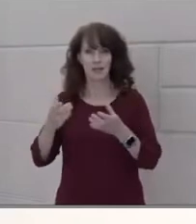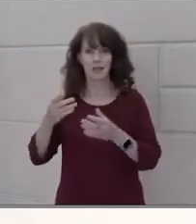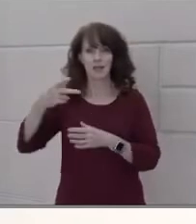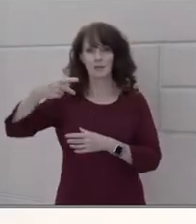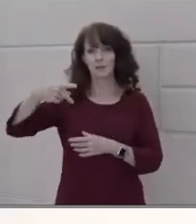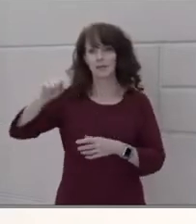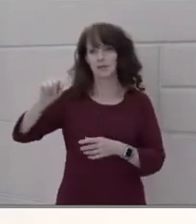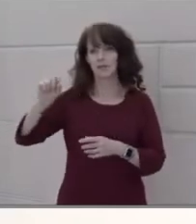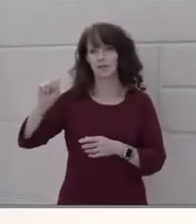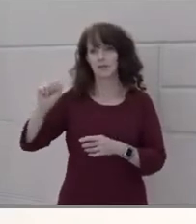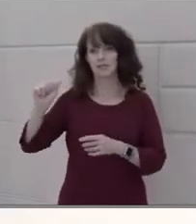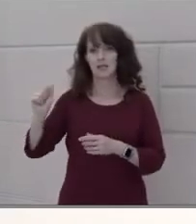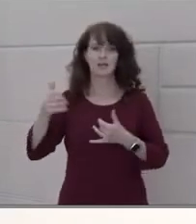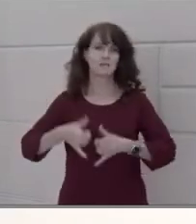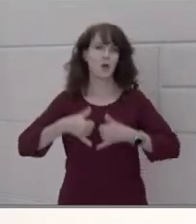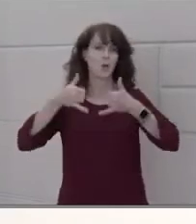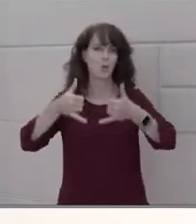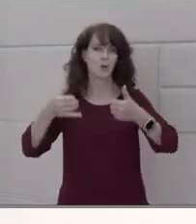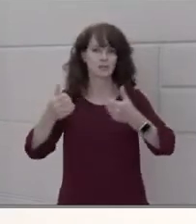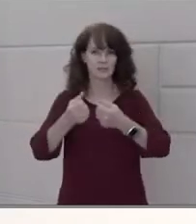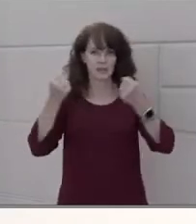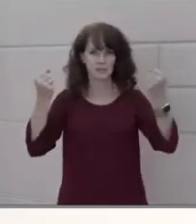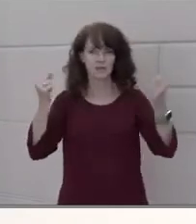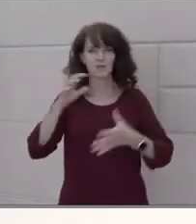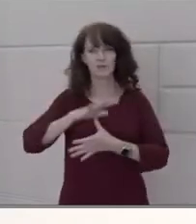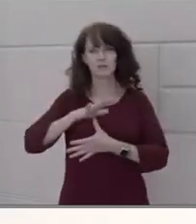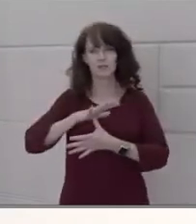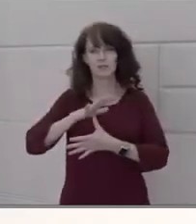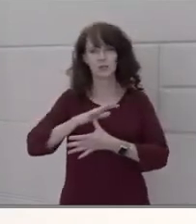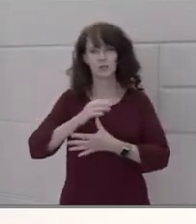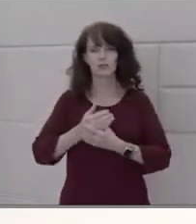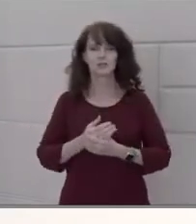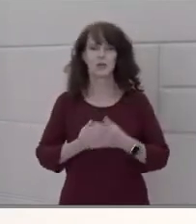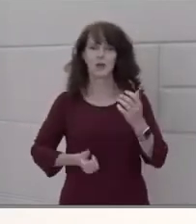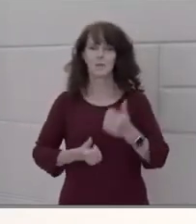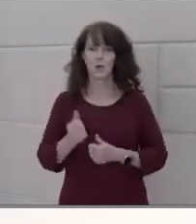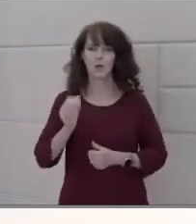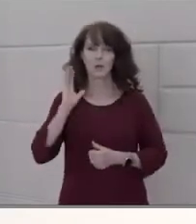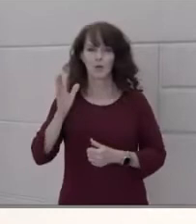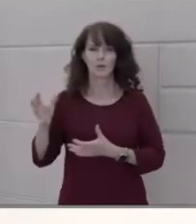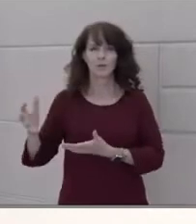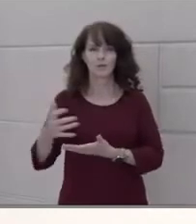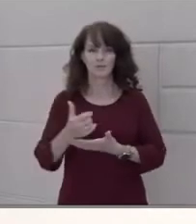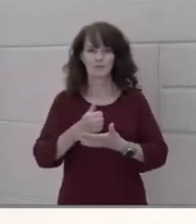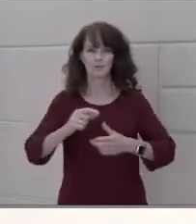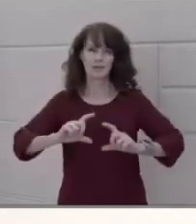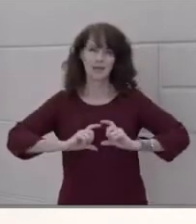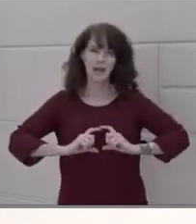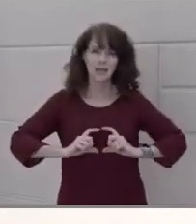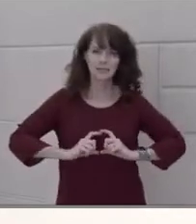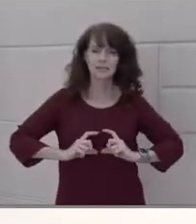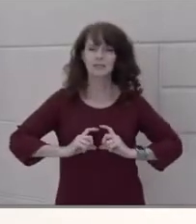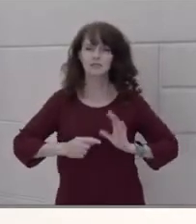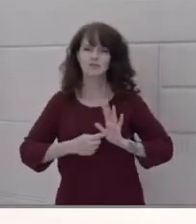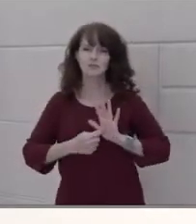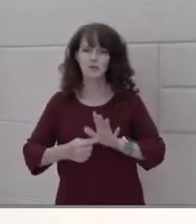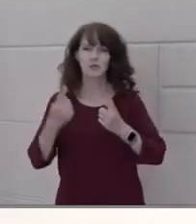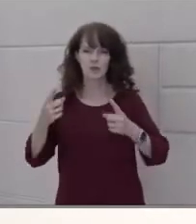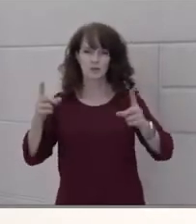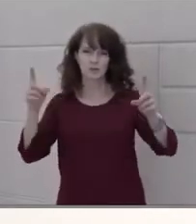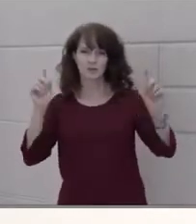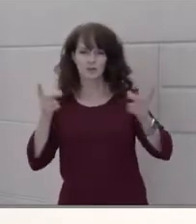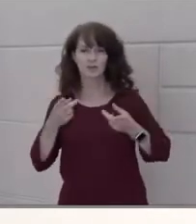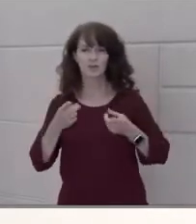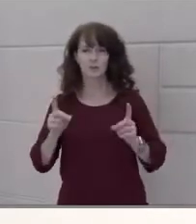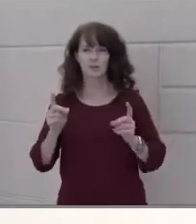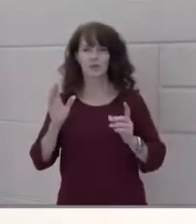PTSA, will be hosting an award ceremony for our seniors, most of which will be receiving medallions to signify their achievements